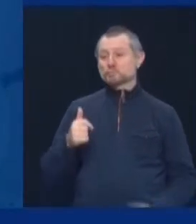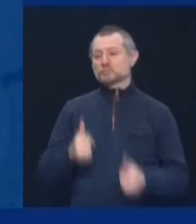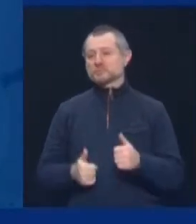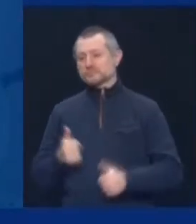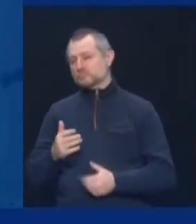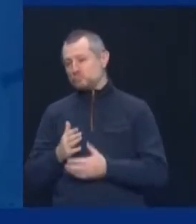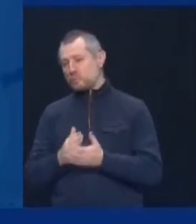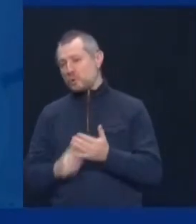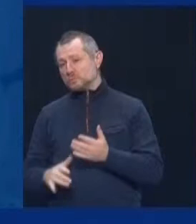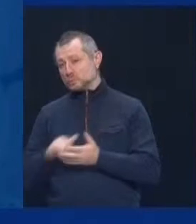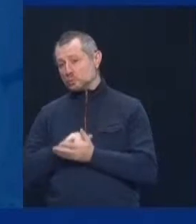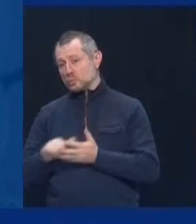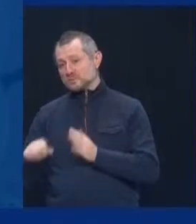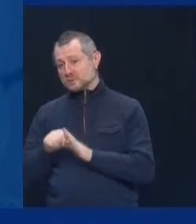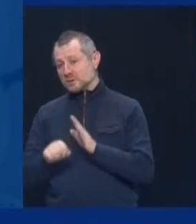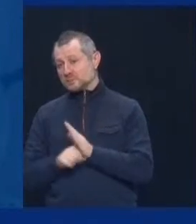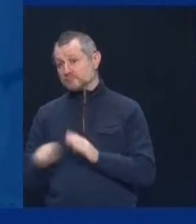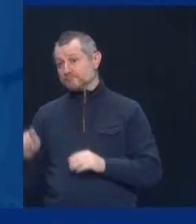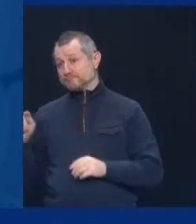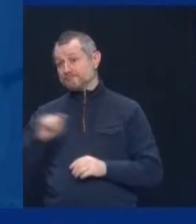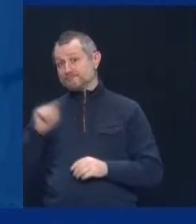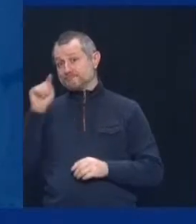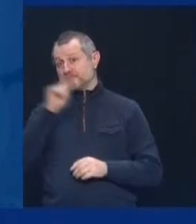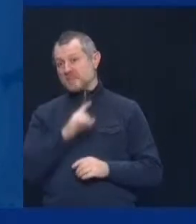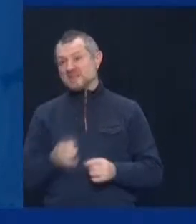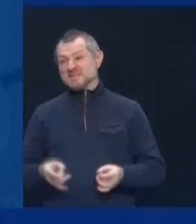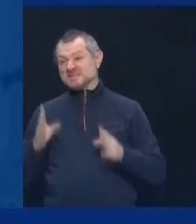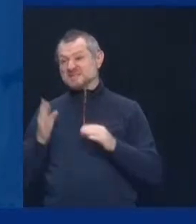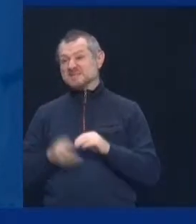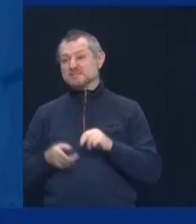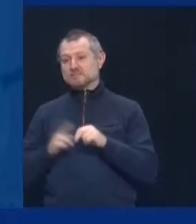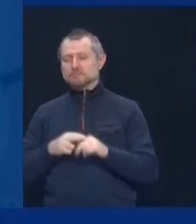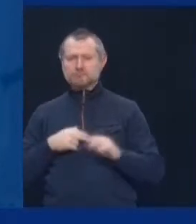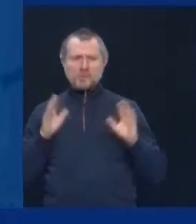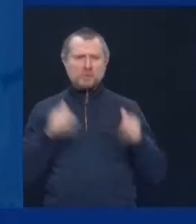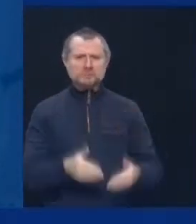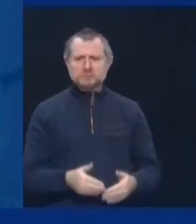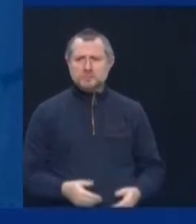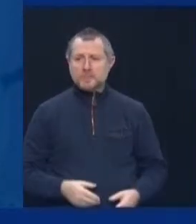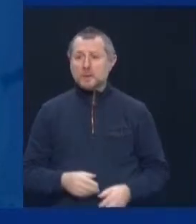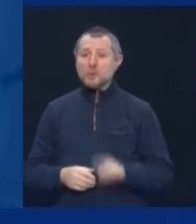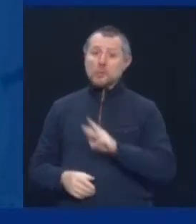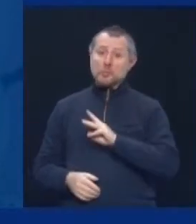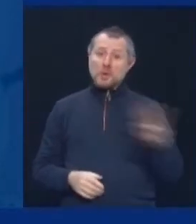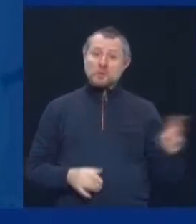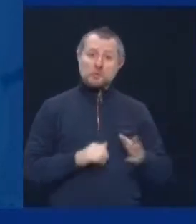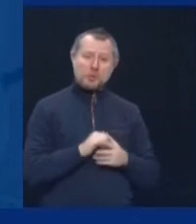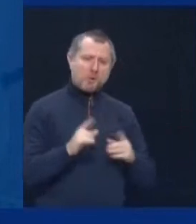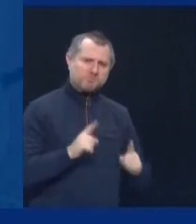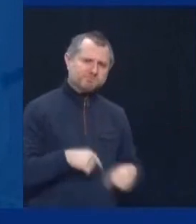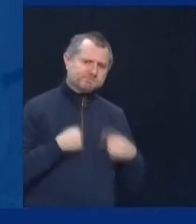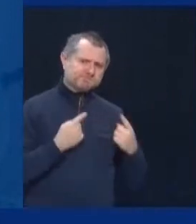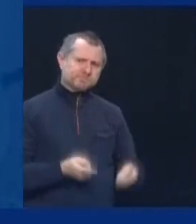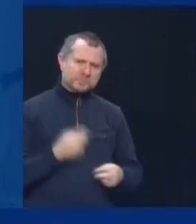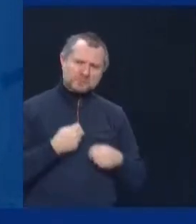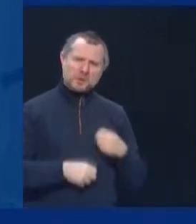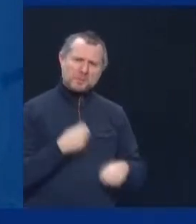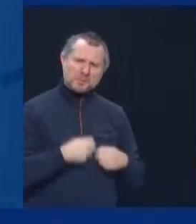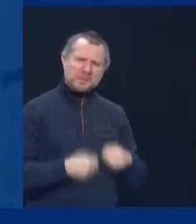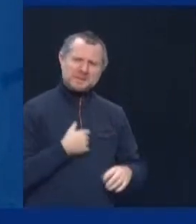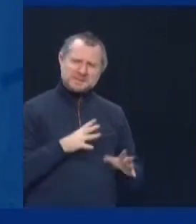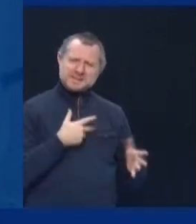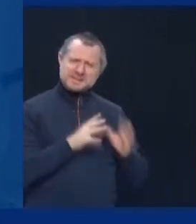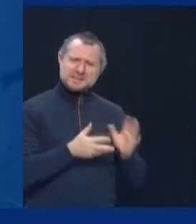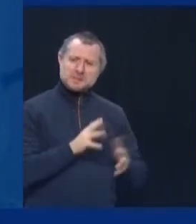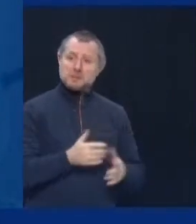worst problem. Western New York for a long time had a problem. Early in the spring, it was